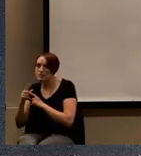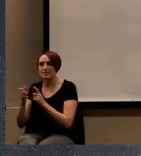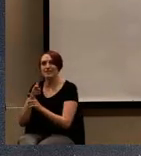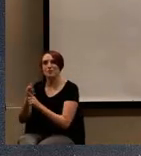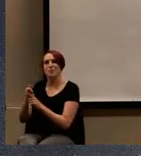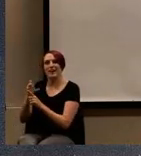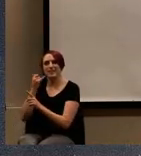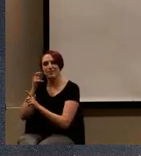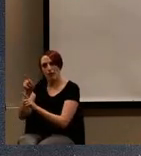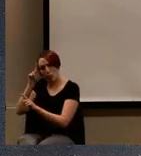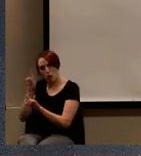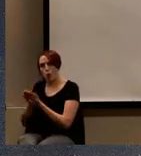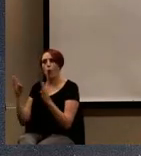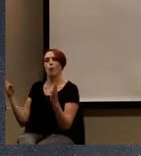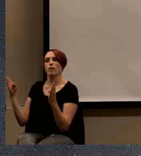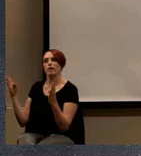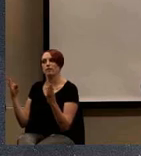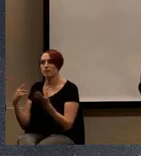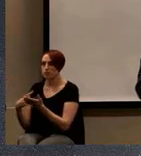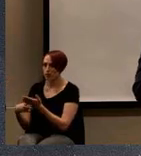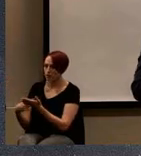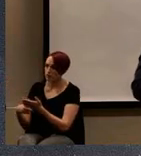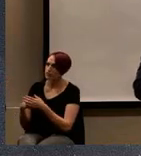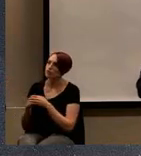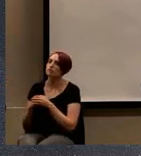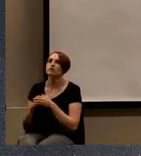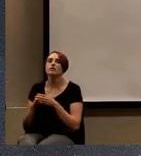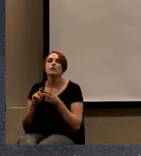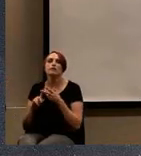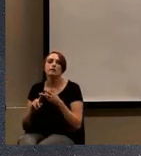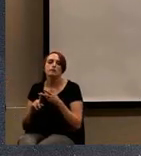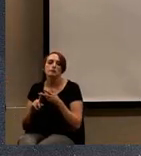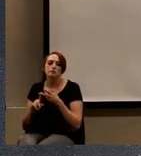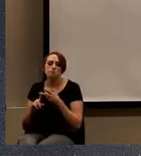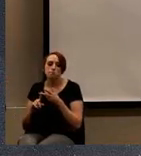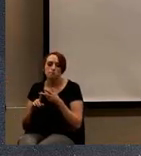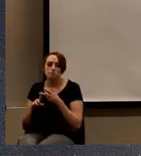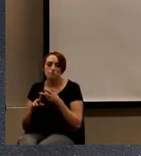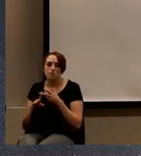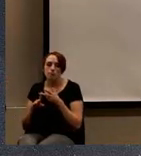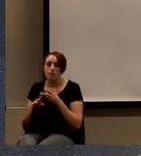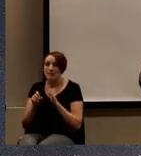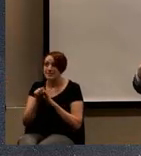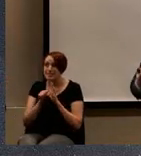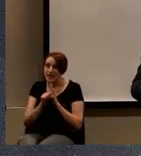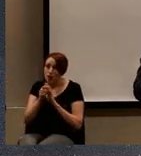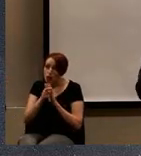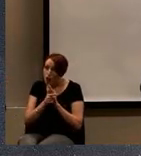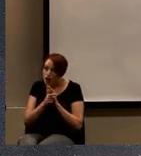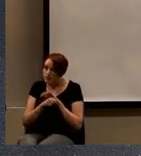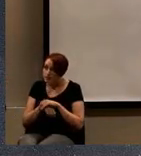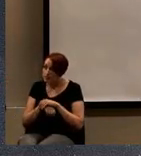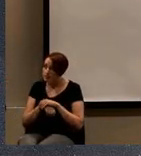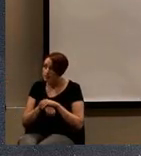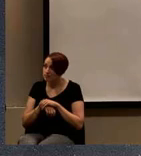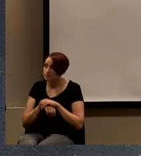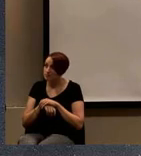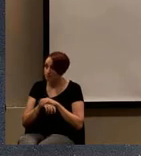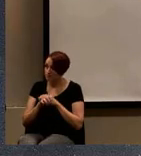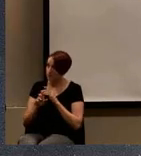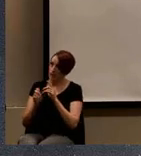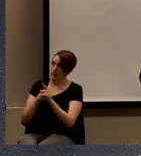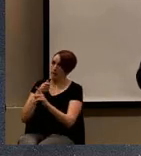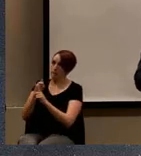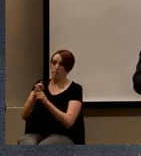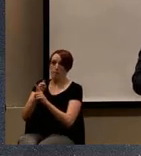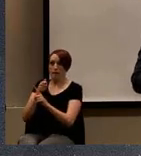are having this conversation? What are the state regulations or local or state regulations that